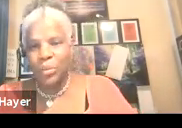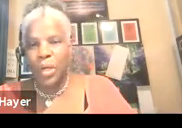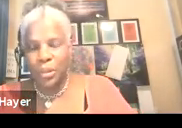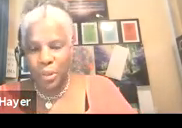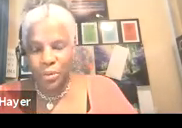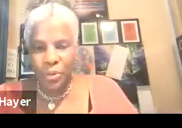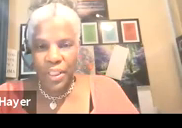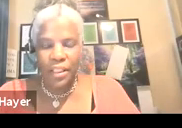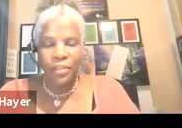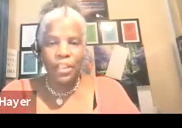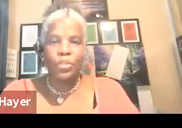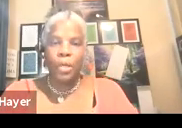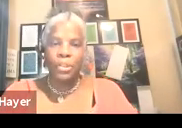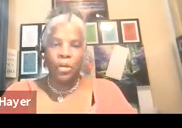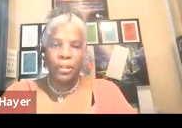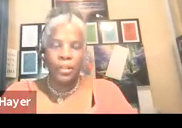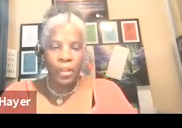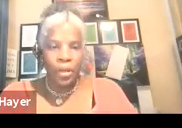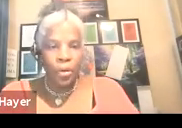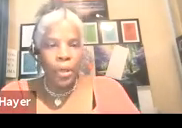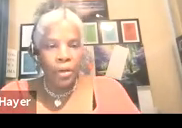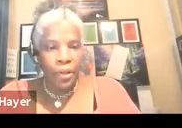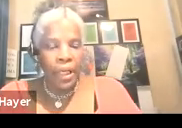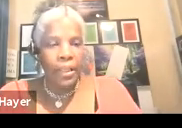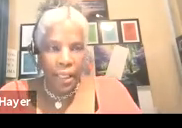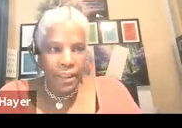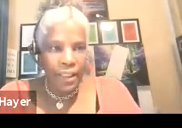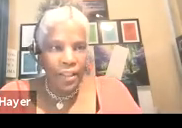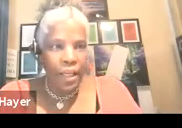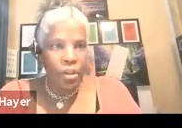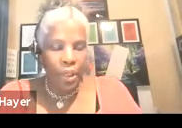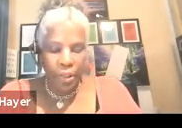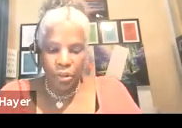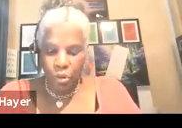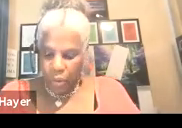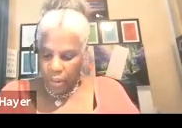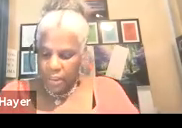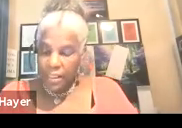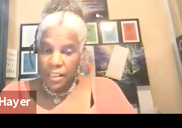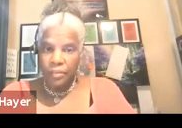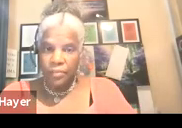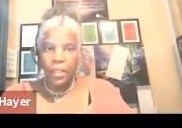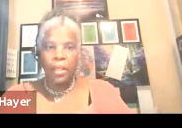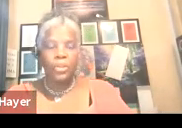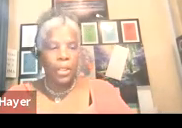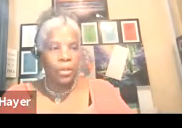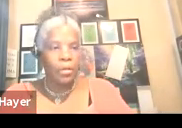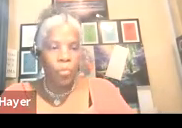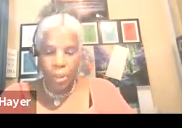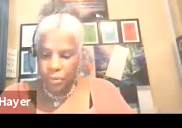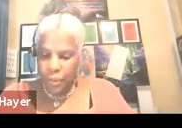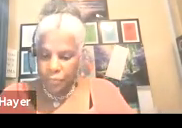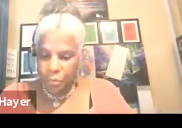I'd like to welcome you to this evening's webinar. We are very excited that you are here to join us this evening to